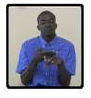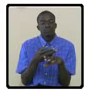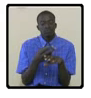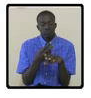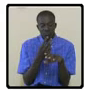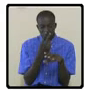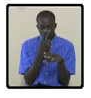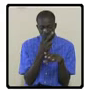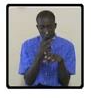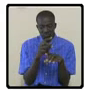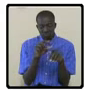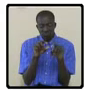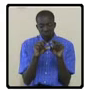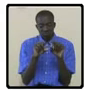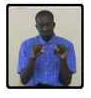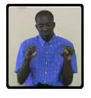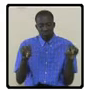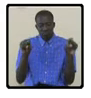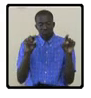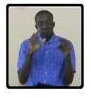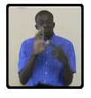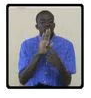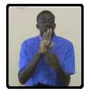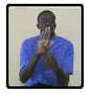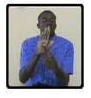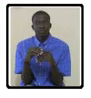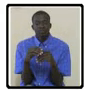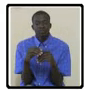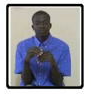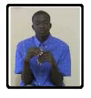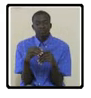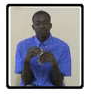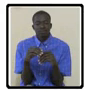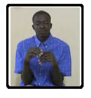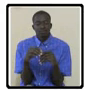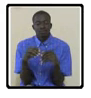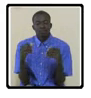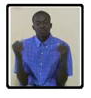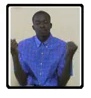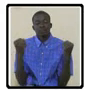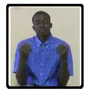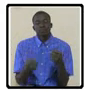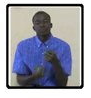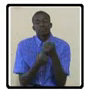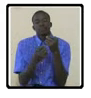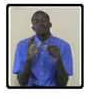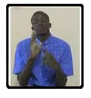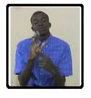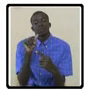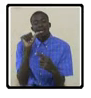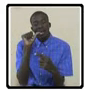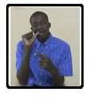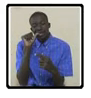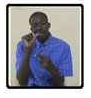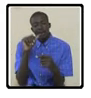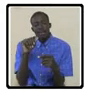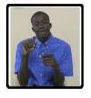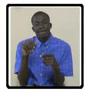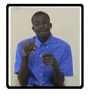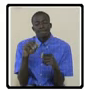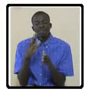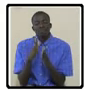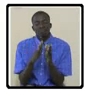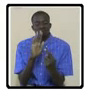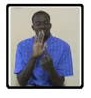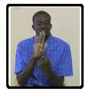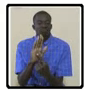A single line represents the conductor. The energy source is a cell, and this is the